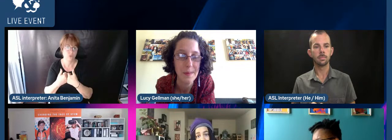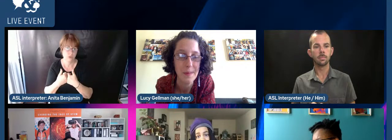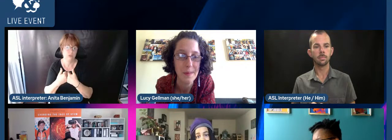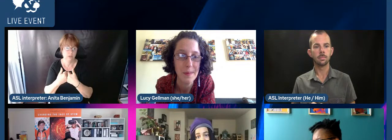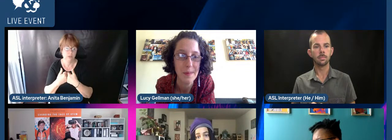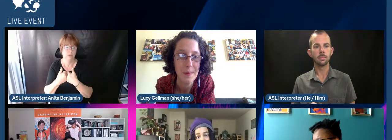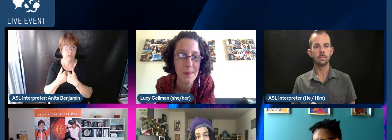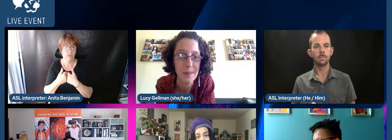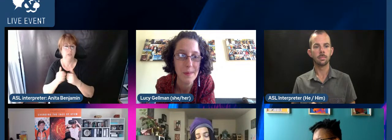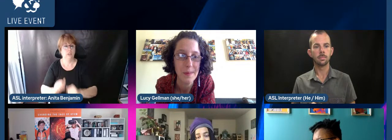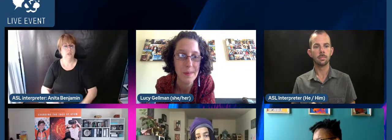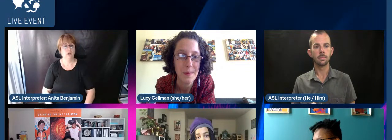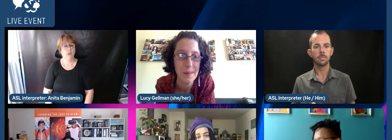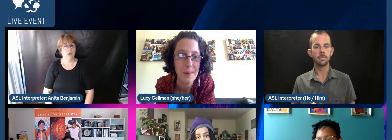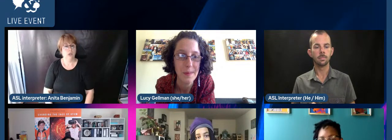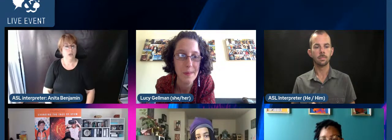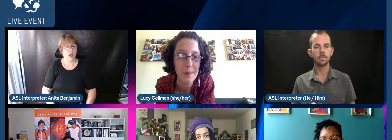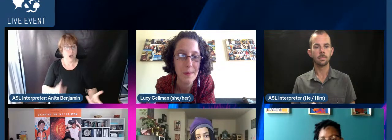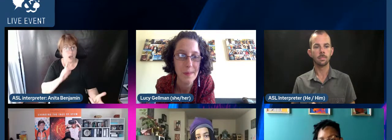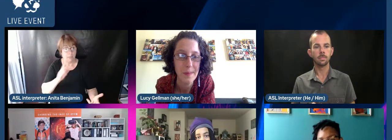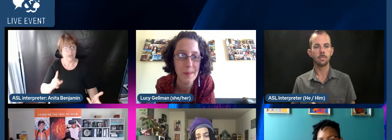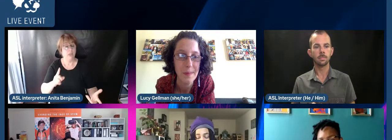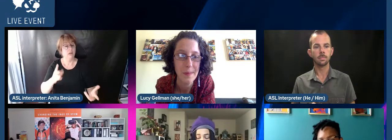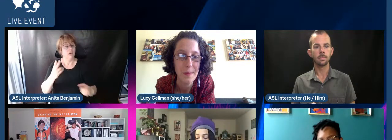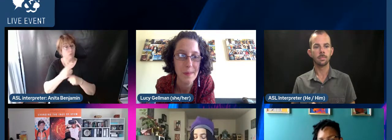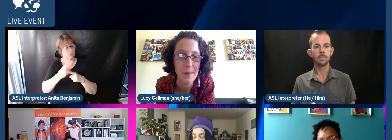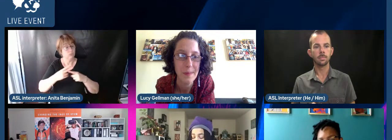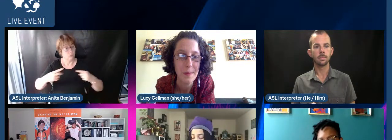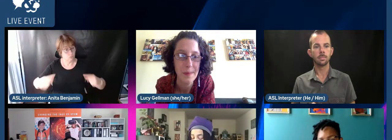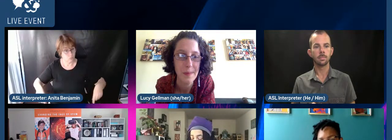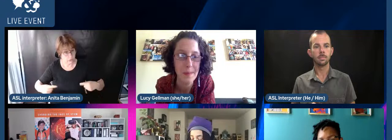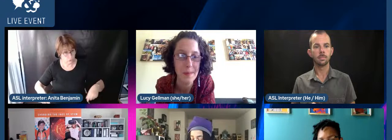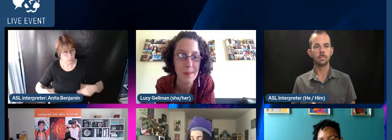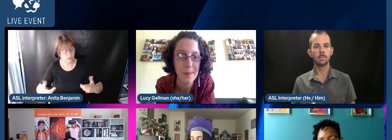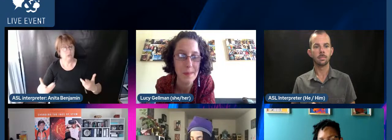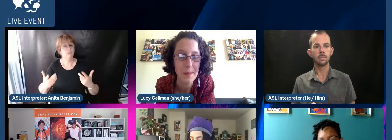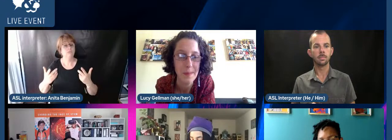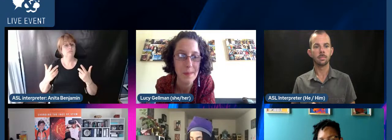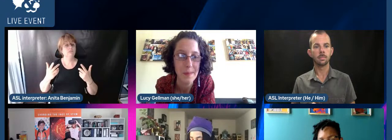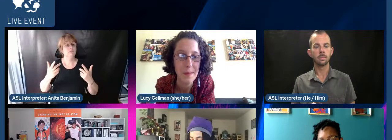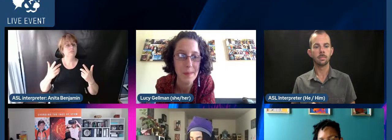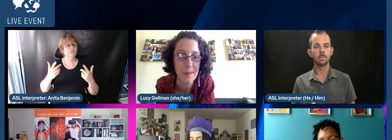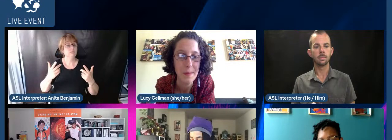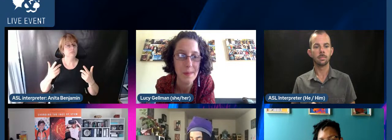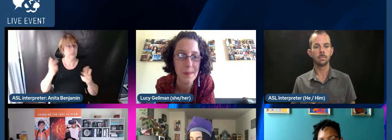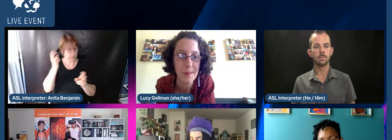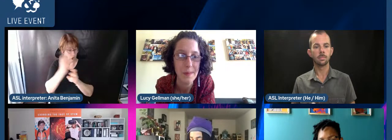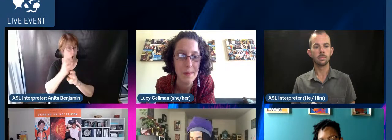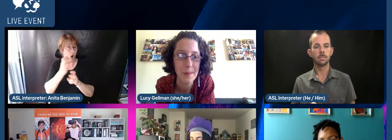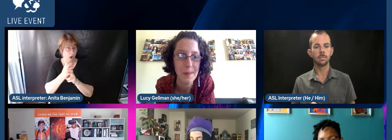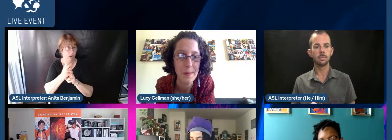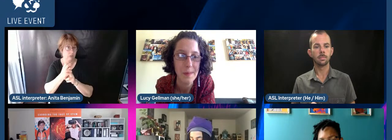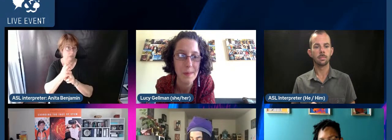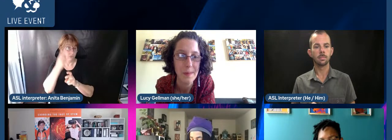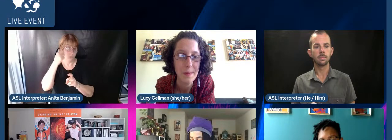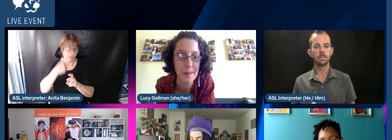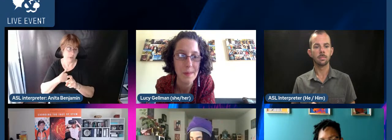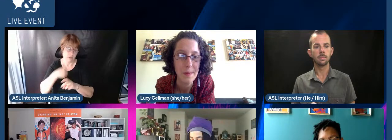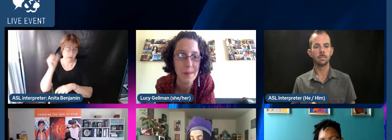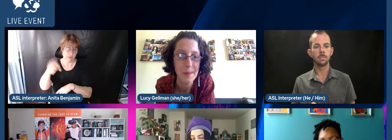Even though being in a wheelchair, using a wheelchair, gets always difficult. For me, it